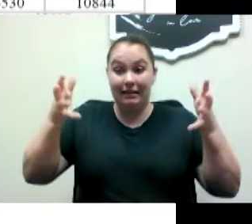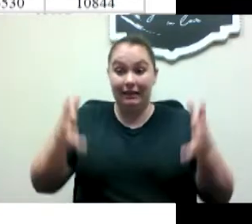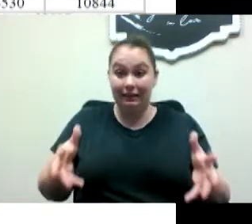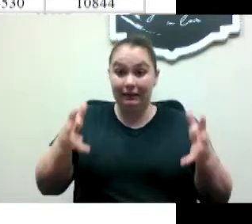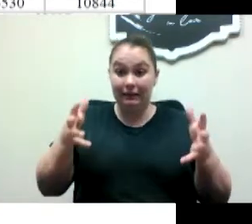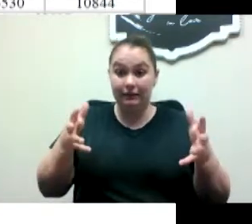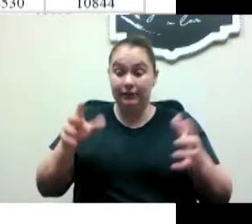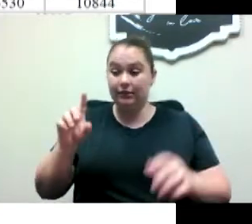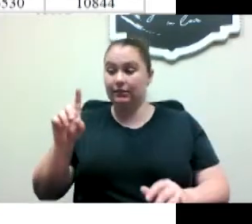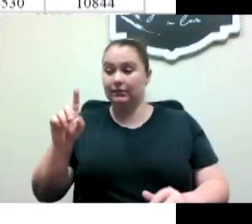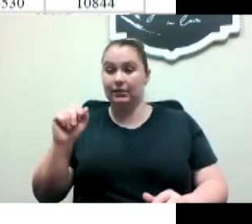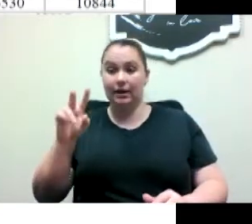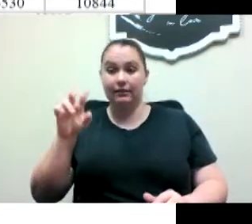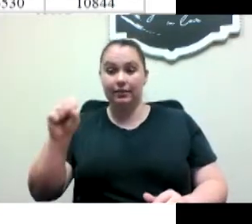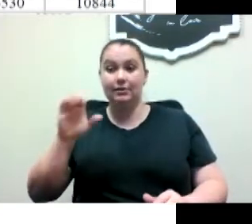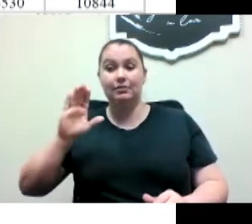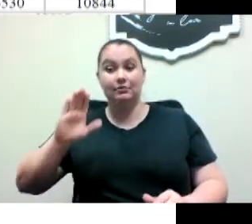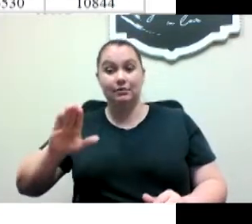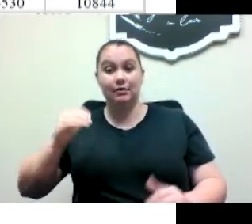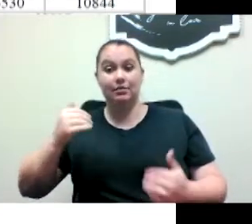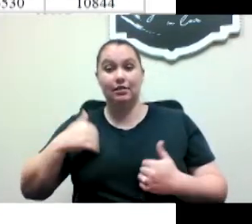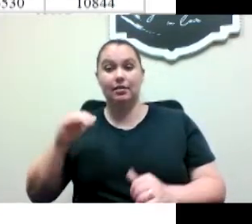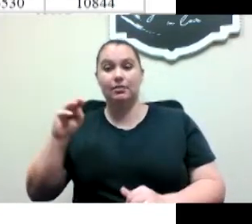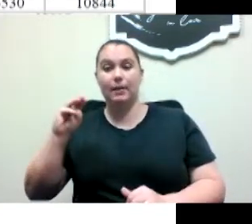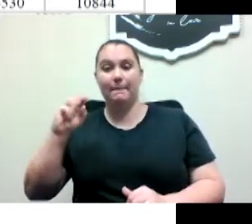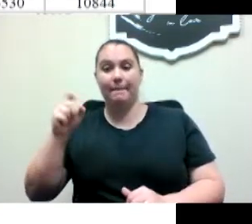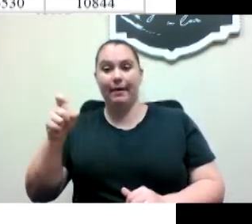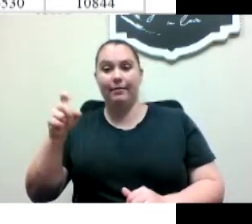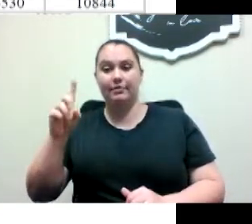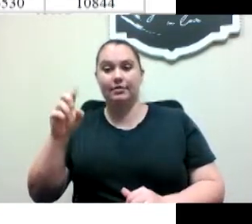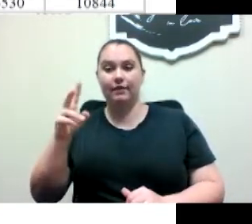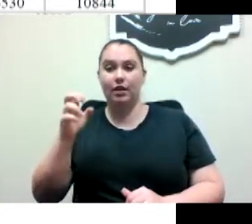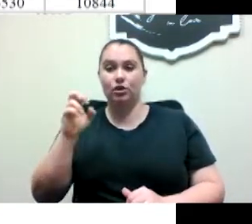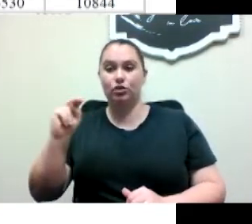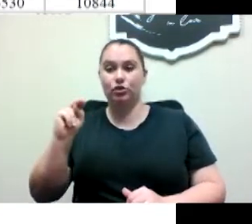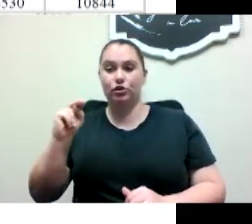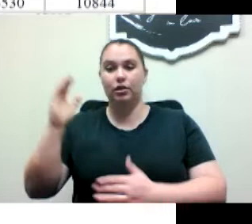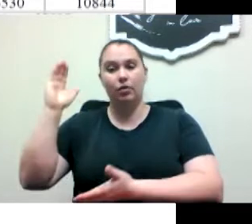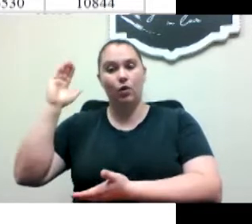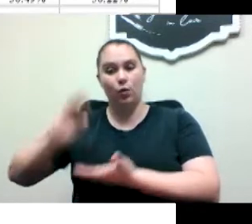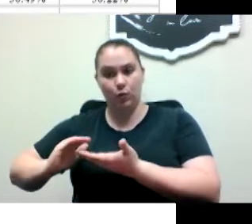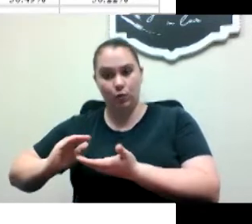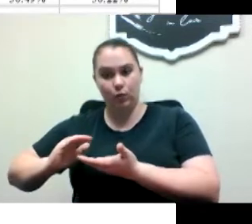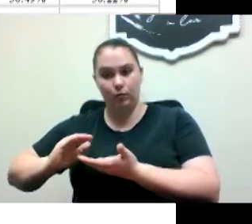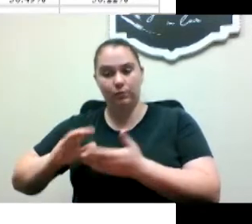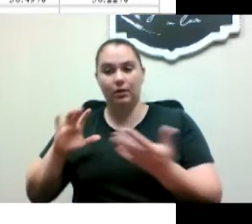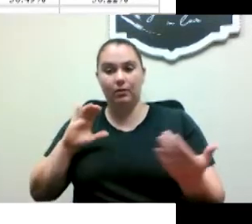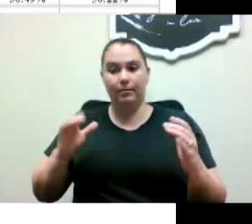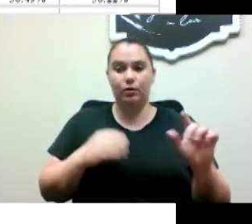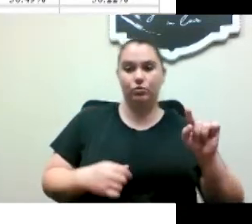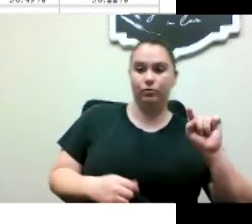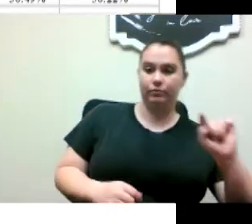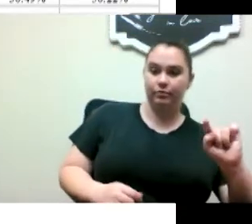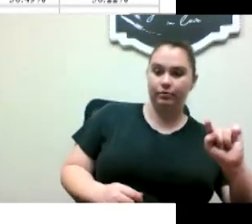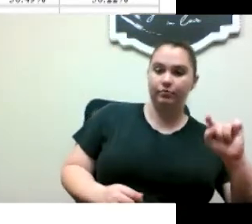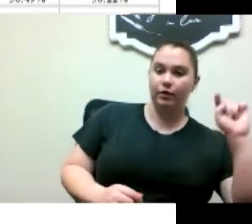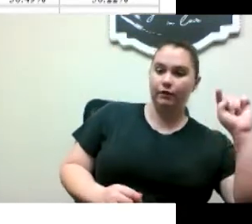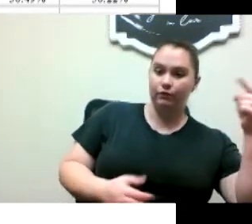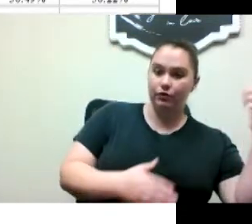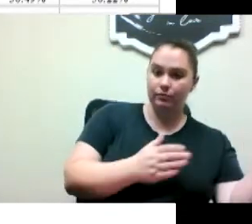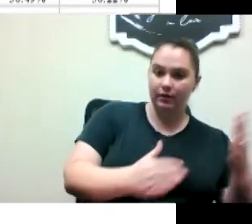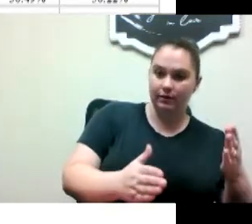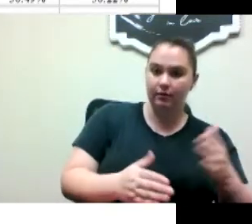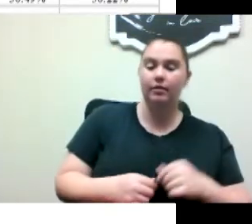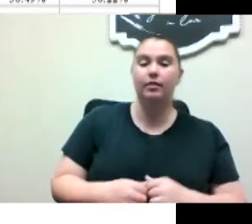the Davis plan has a lower maximum deviation than the original. And if you go to the